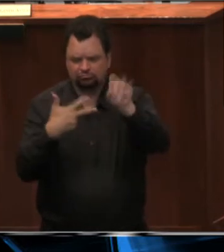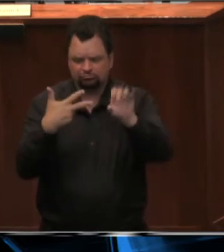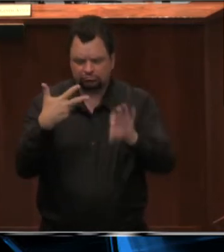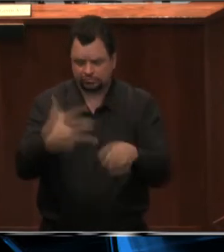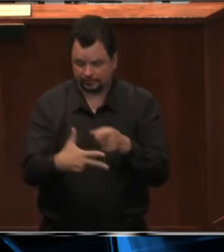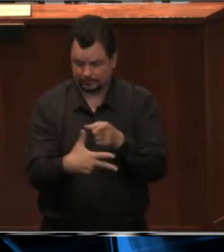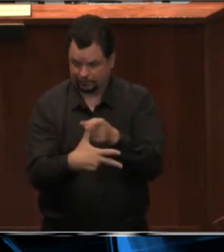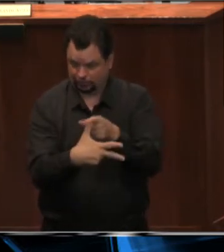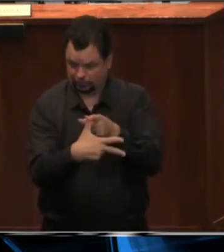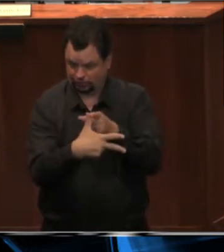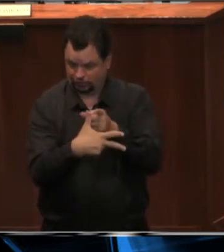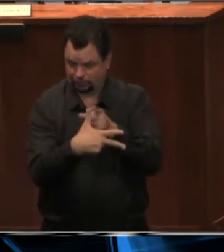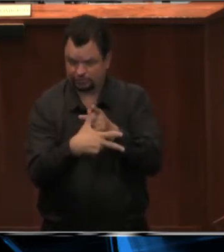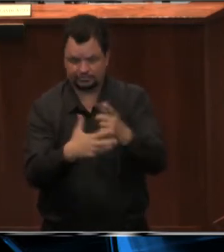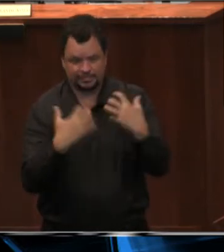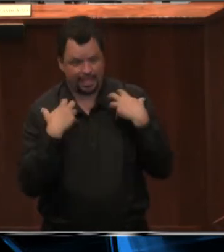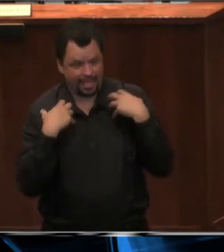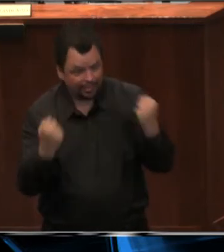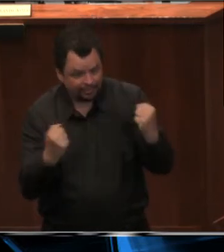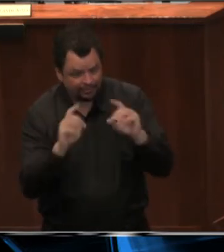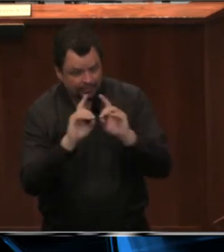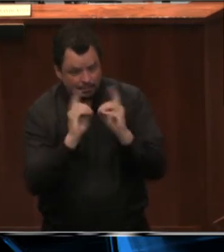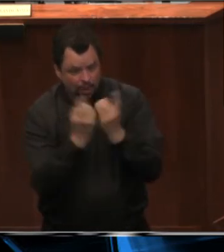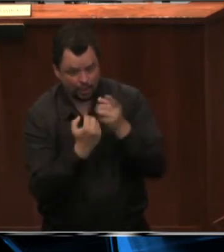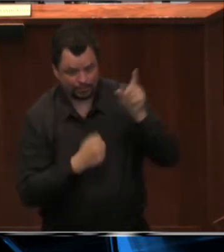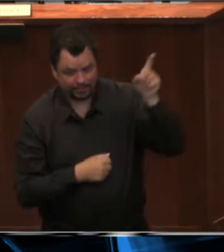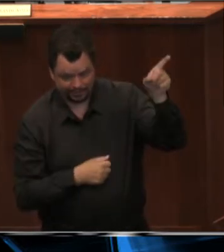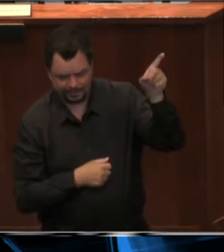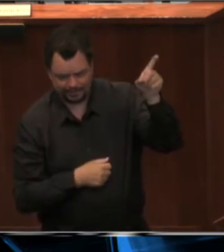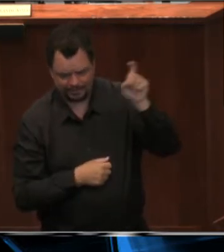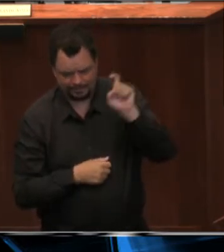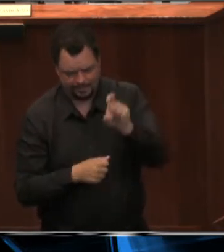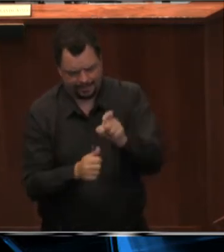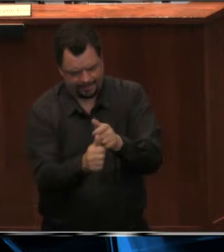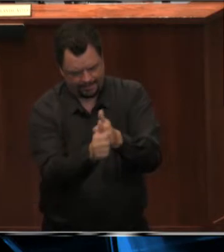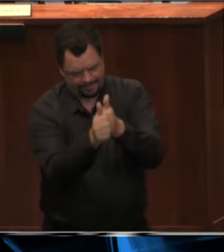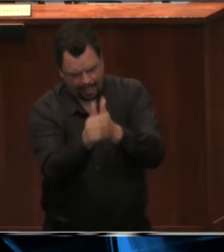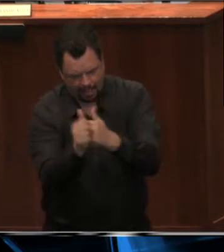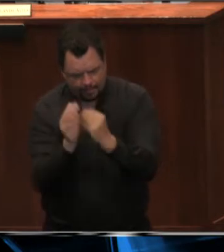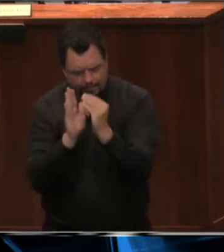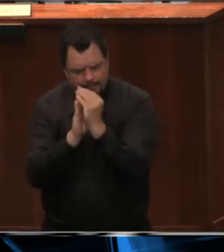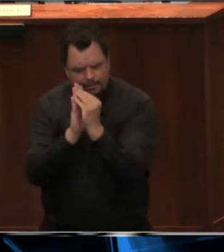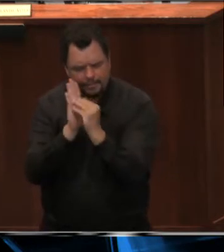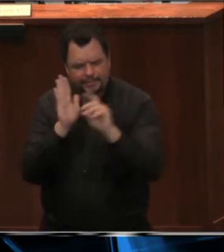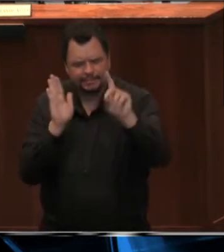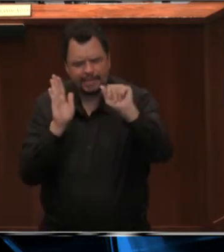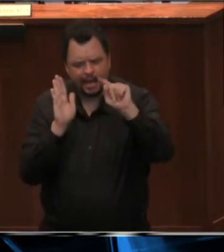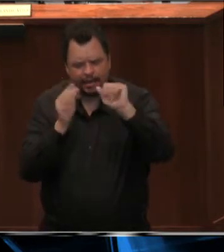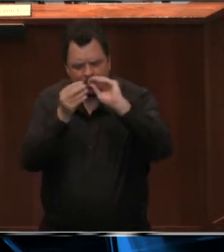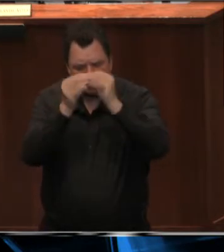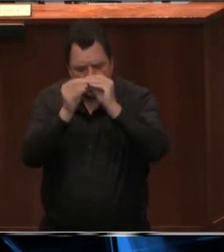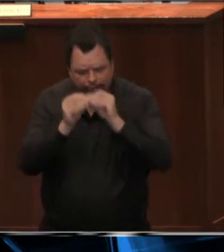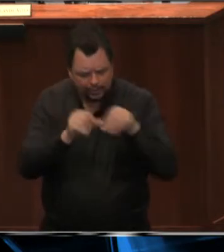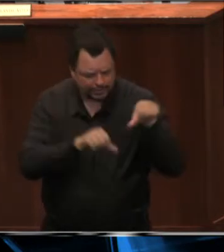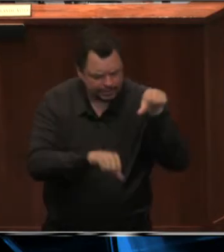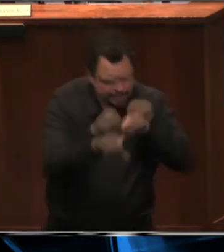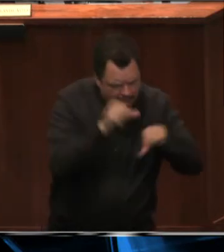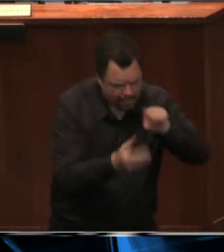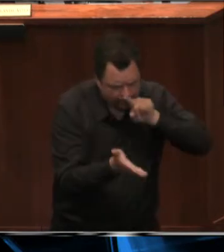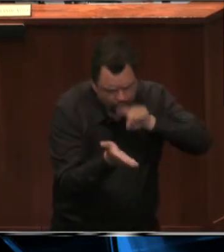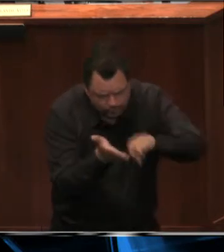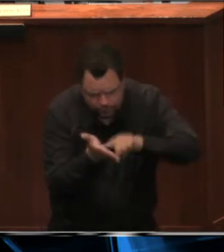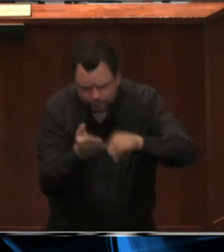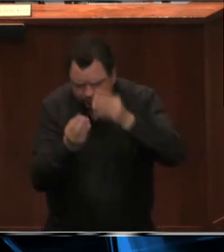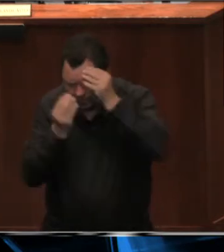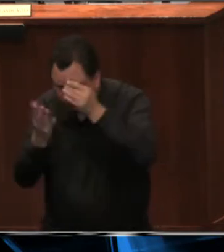is data-driven and science-based, and that we use best